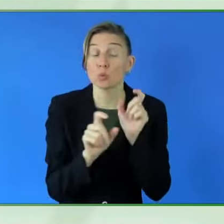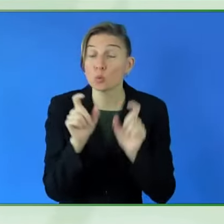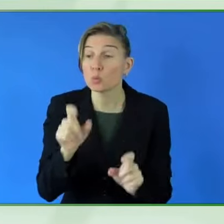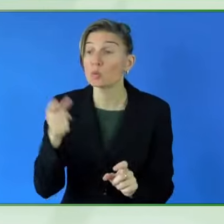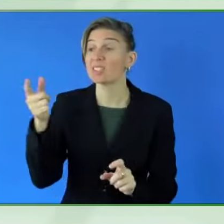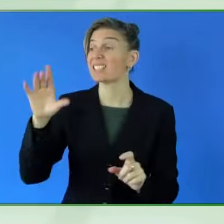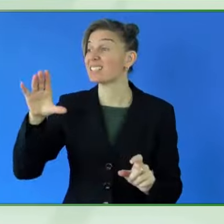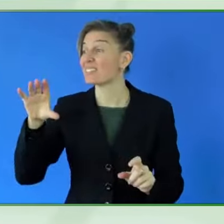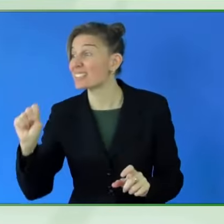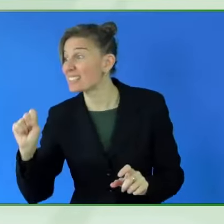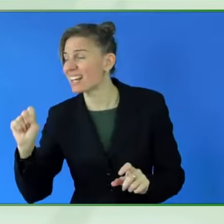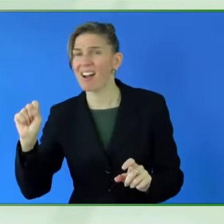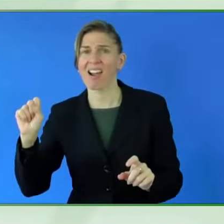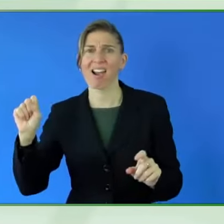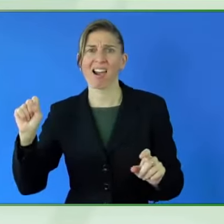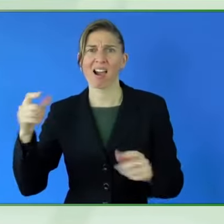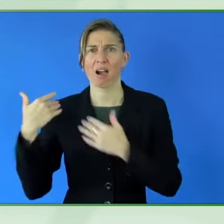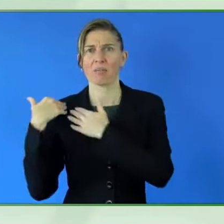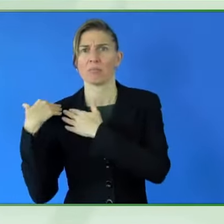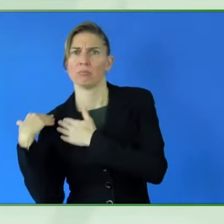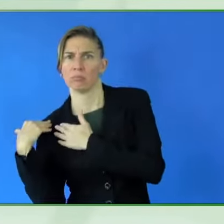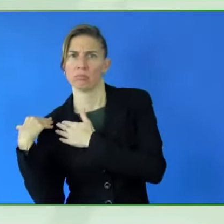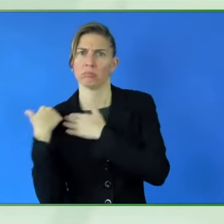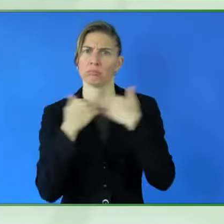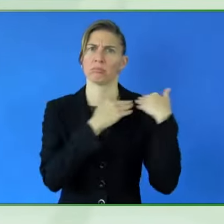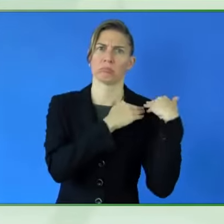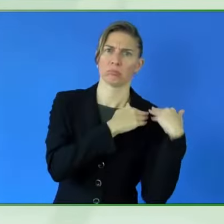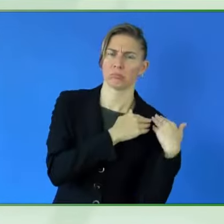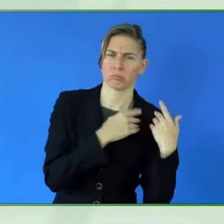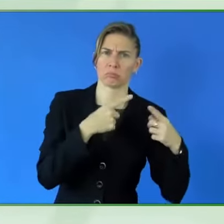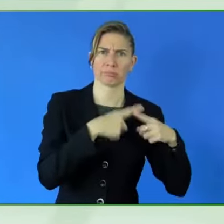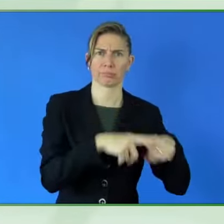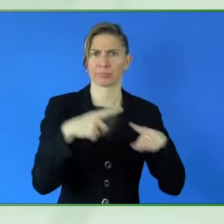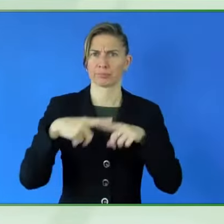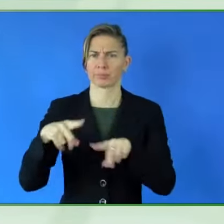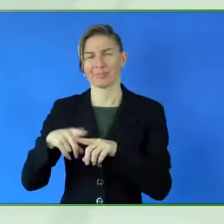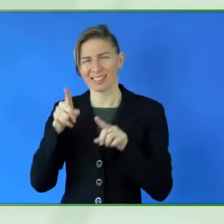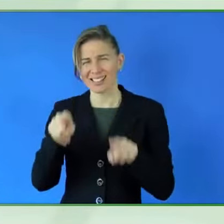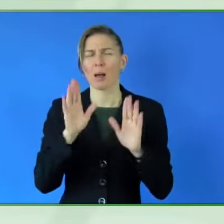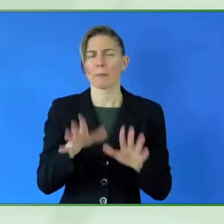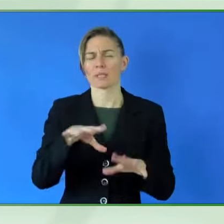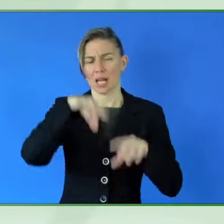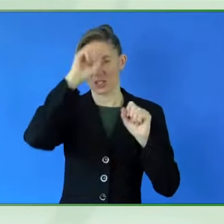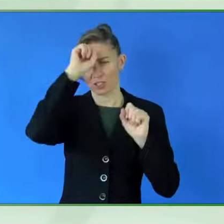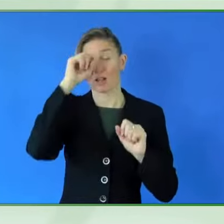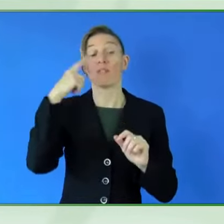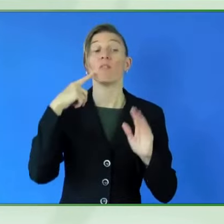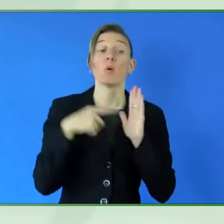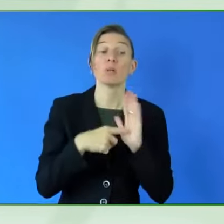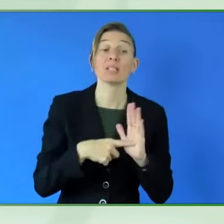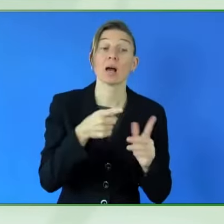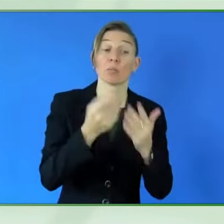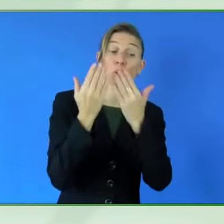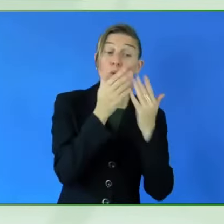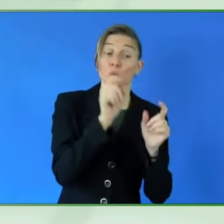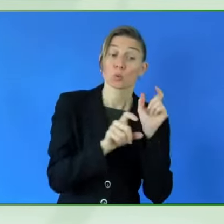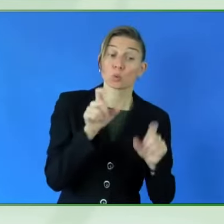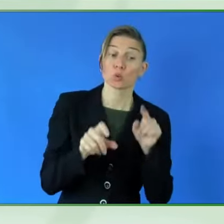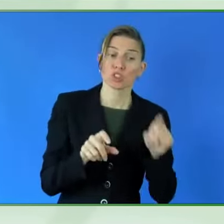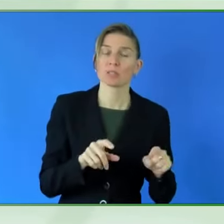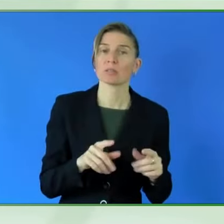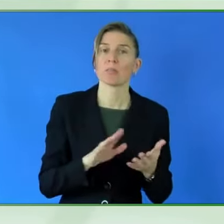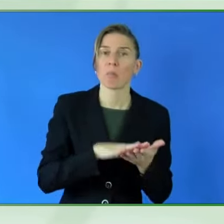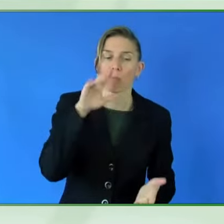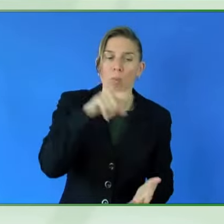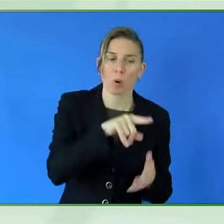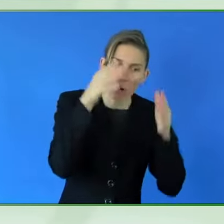what we have to understand. For example, leaders were in charge of strategic communication to